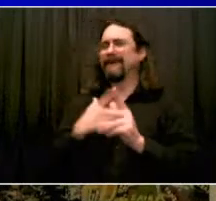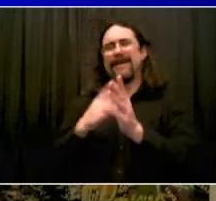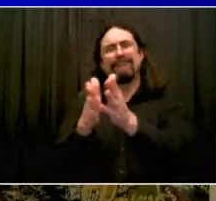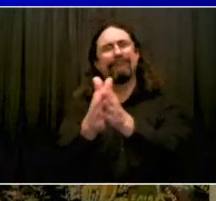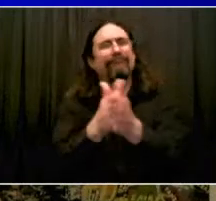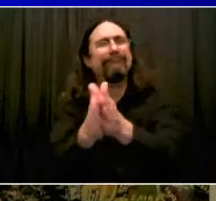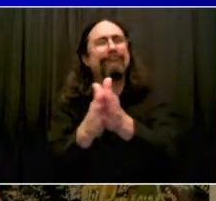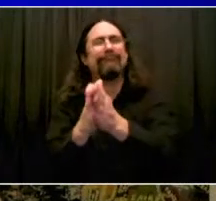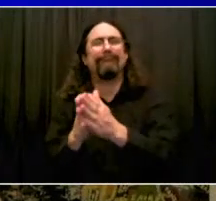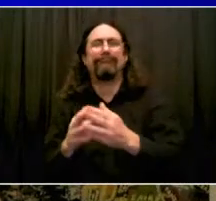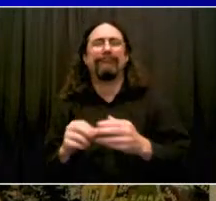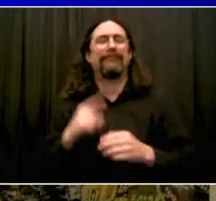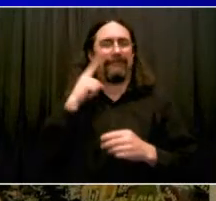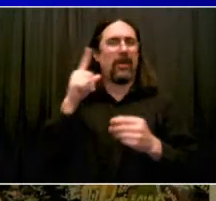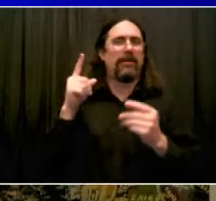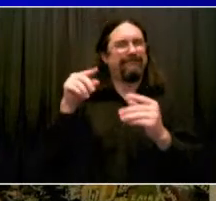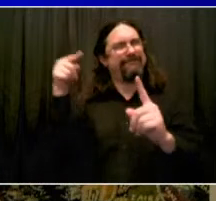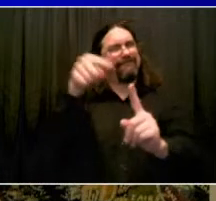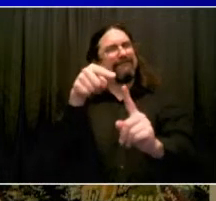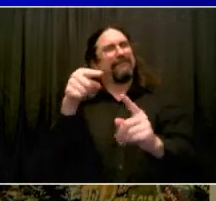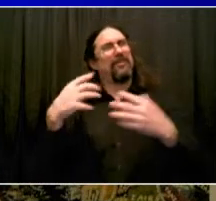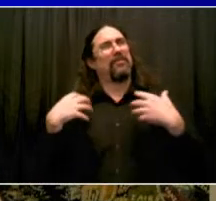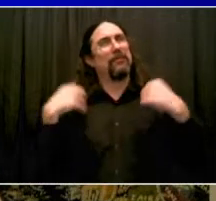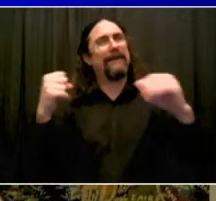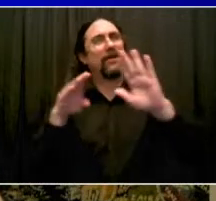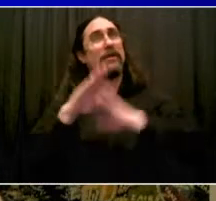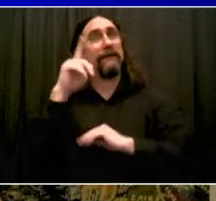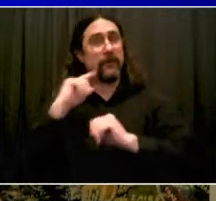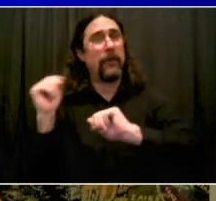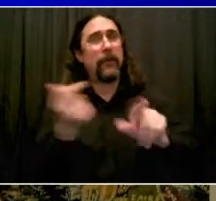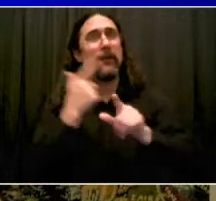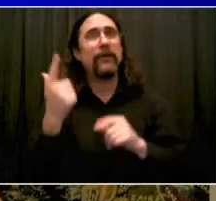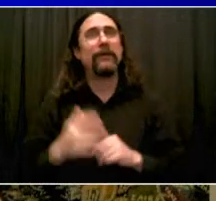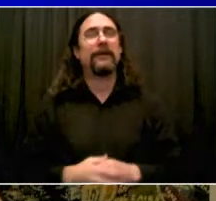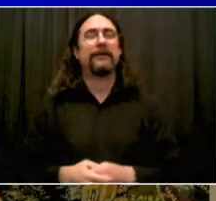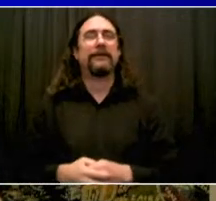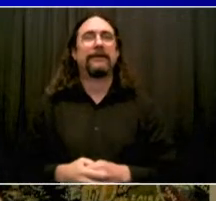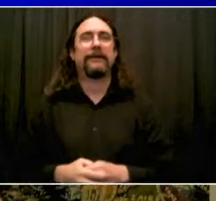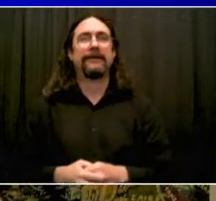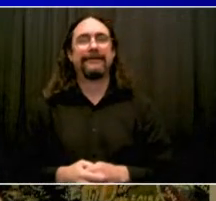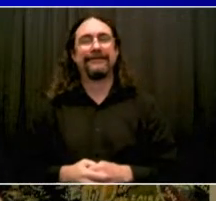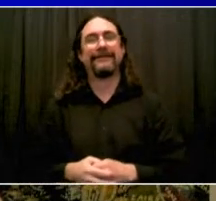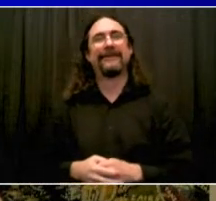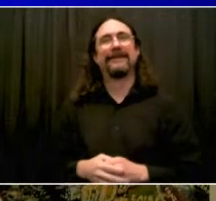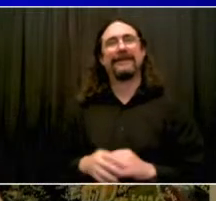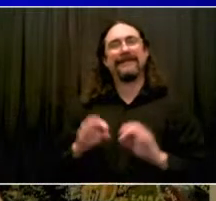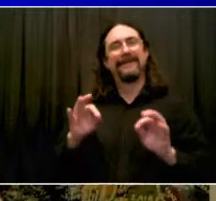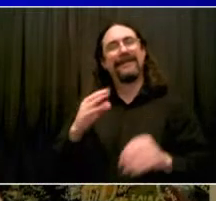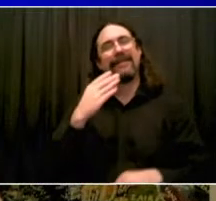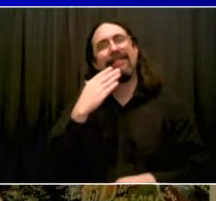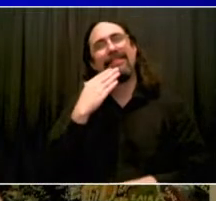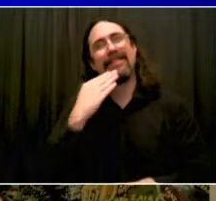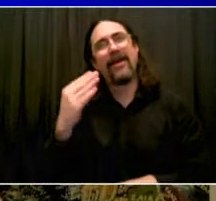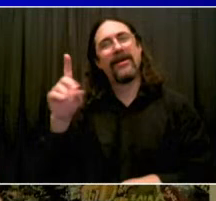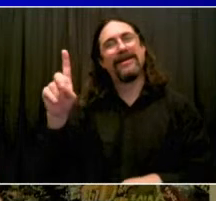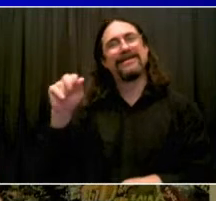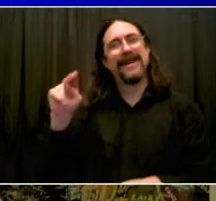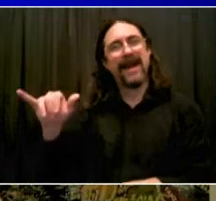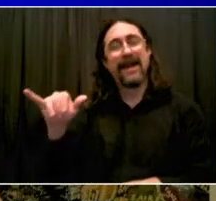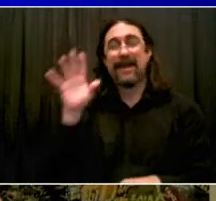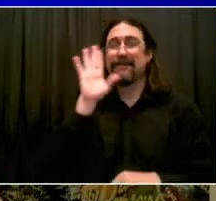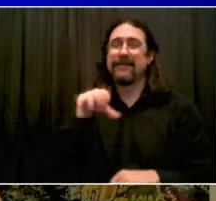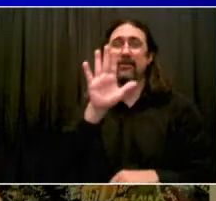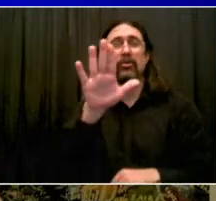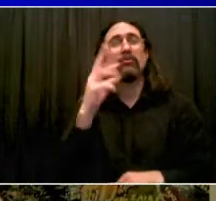enjoyed the benefits of what you have done by going to some of your amazing restaurants. And I've seen the ethic you've created,